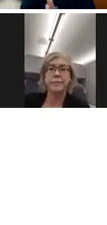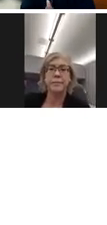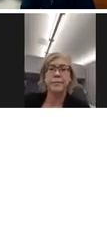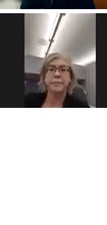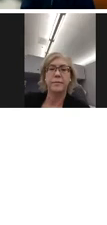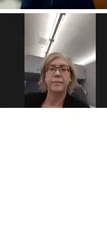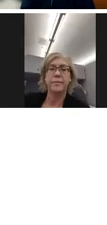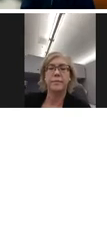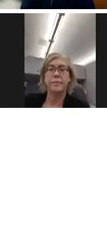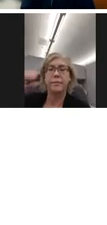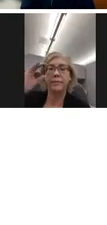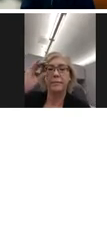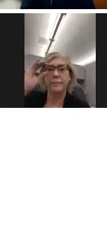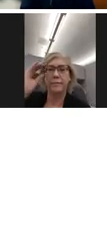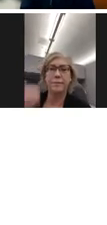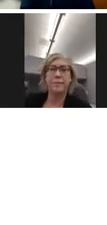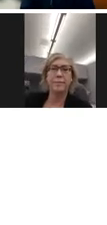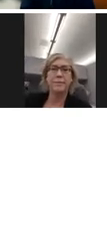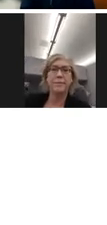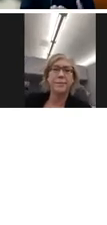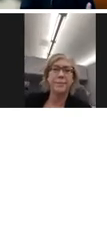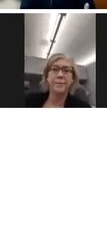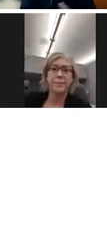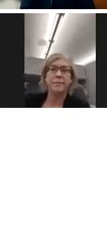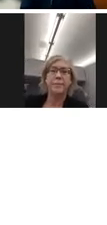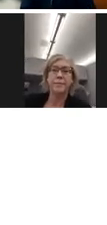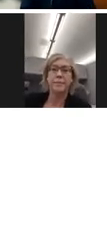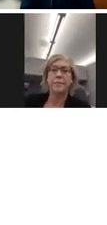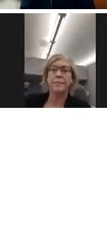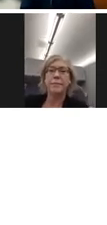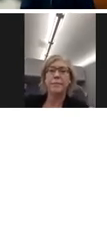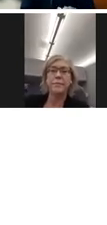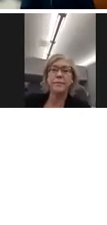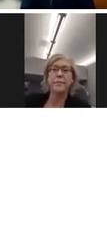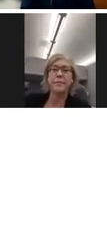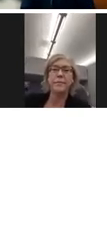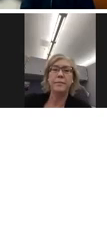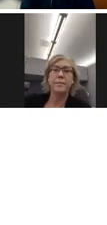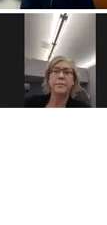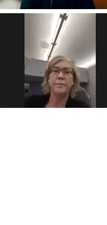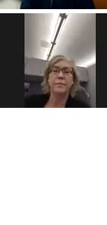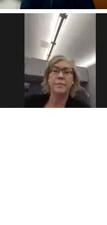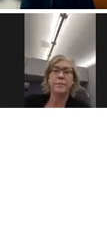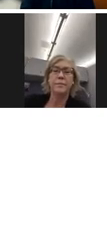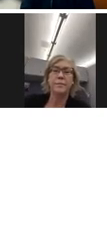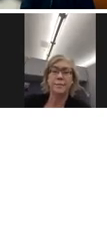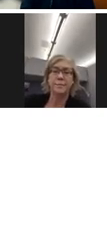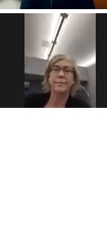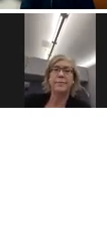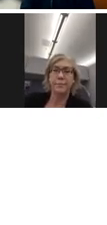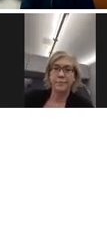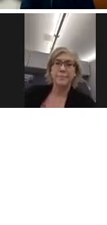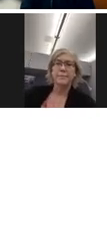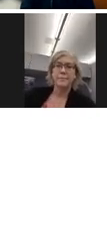of this that we're doing is new. All these special projects are additions to our workforce development projects